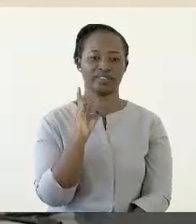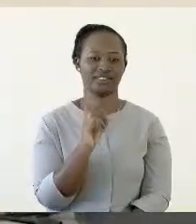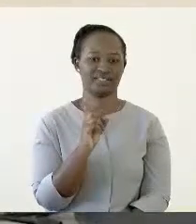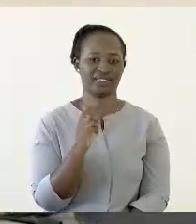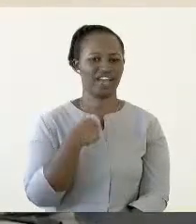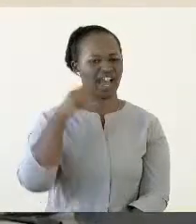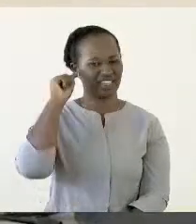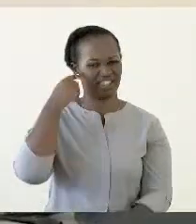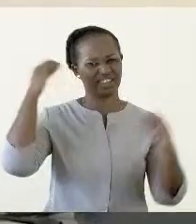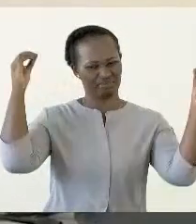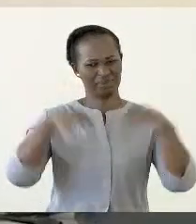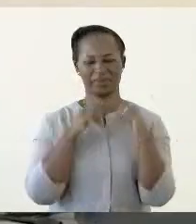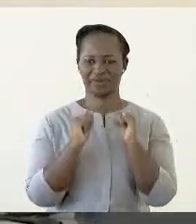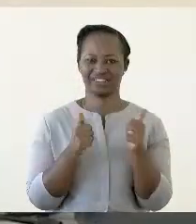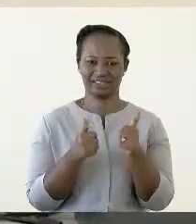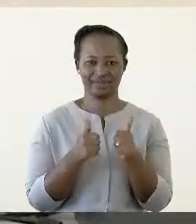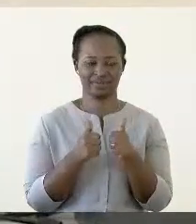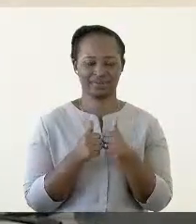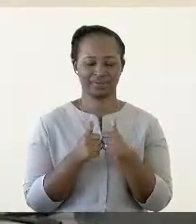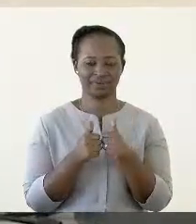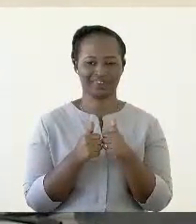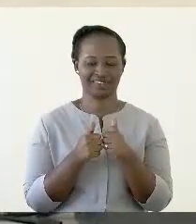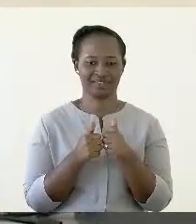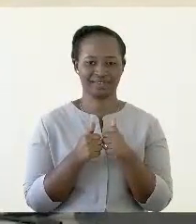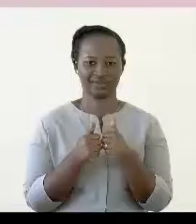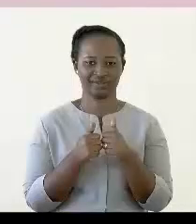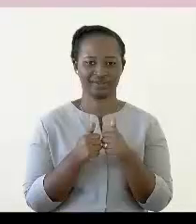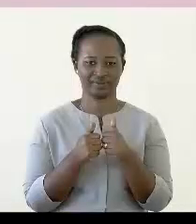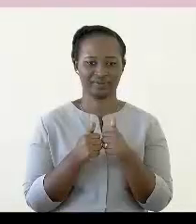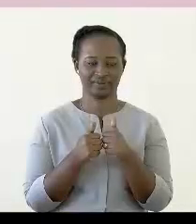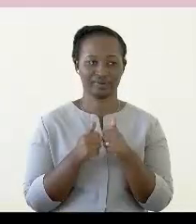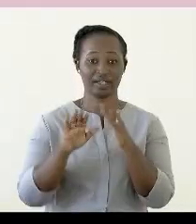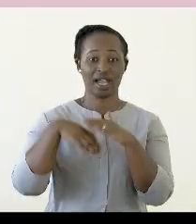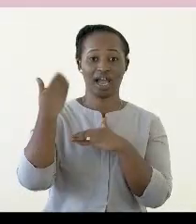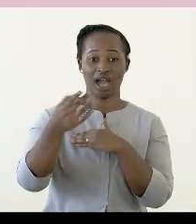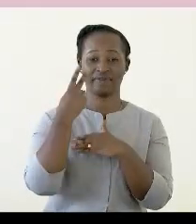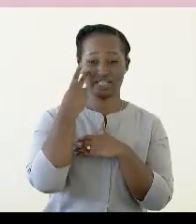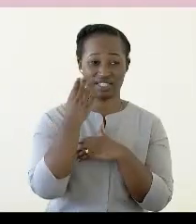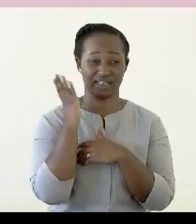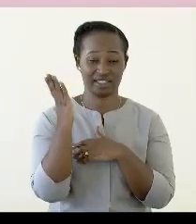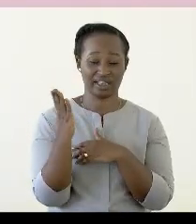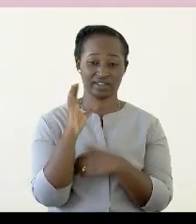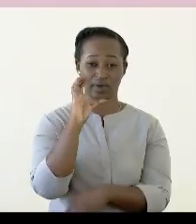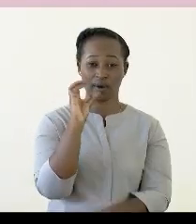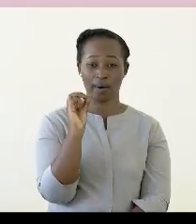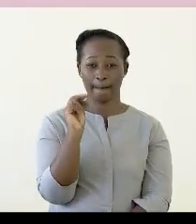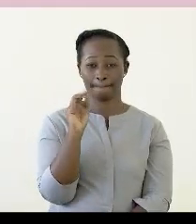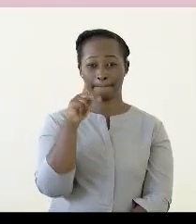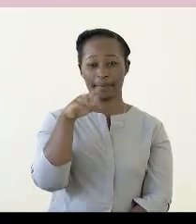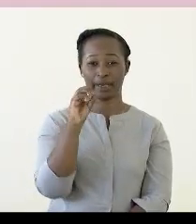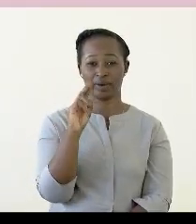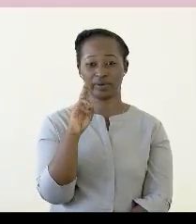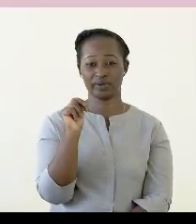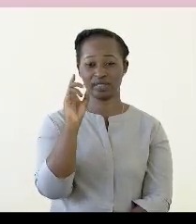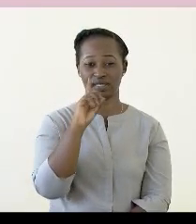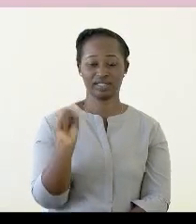I think it is very clear. So, after seeing that, compounds can be